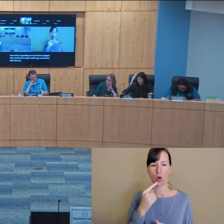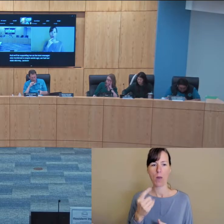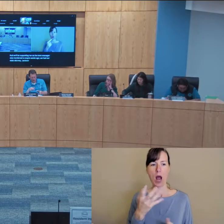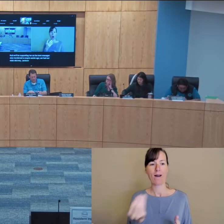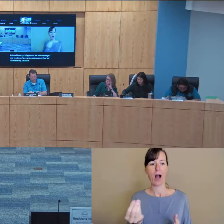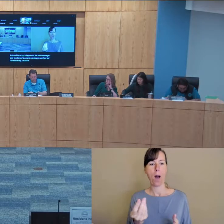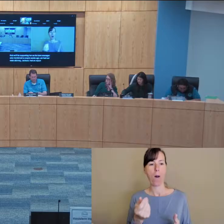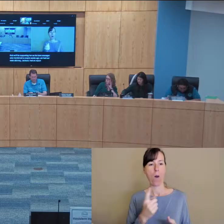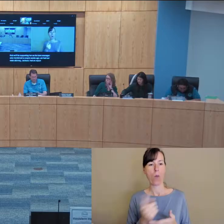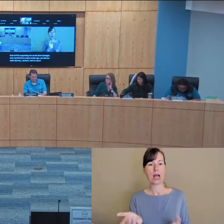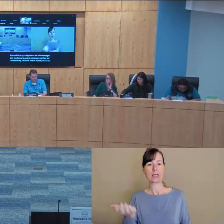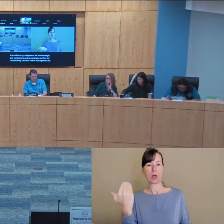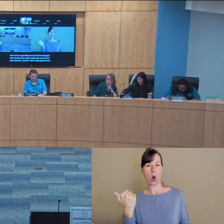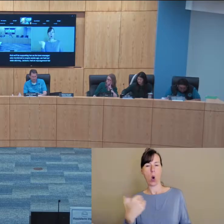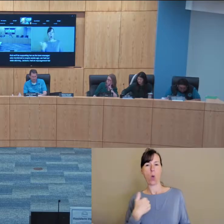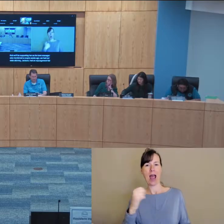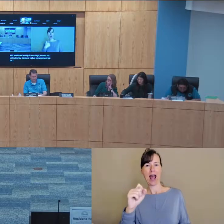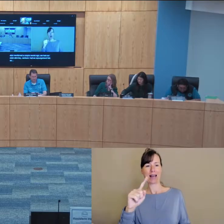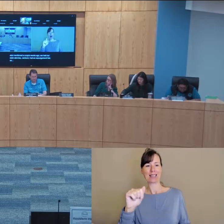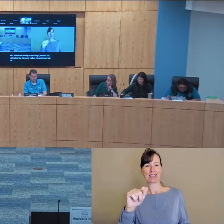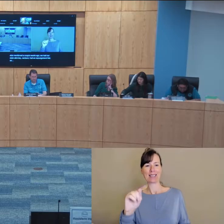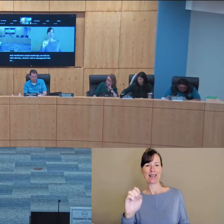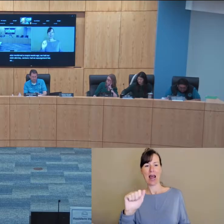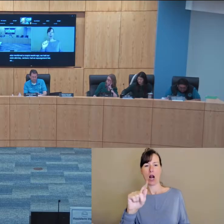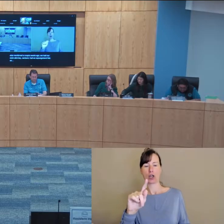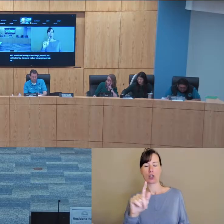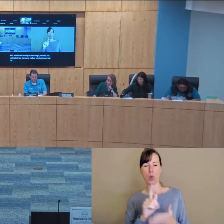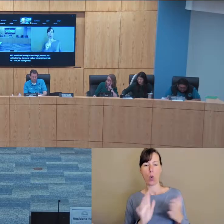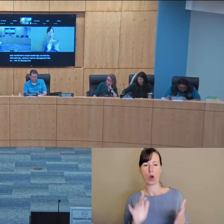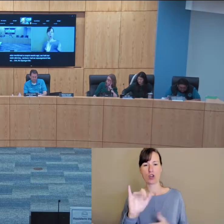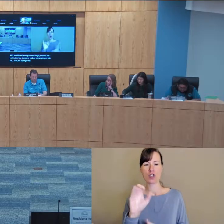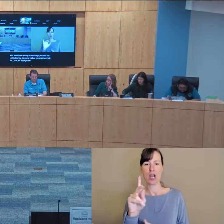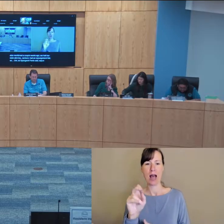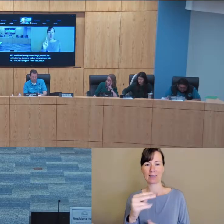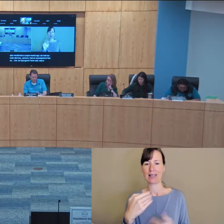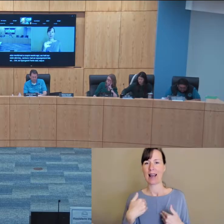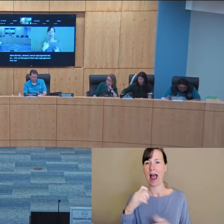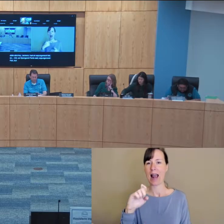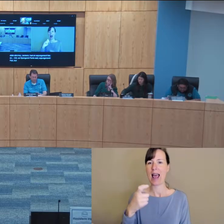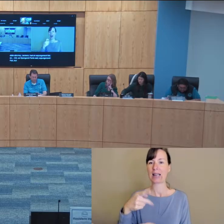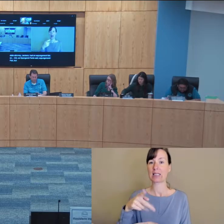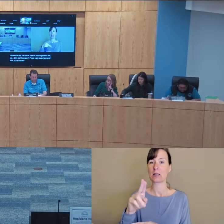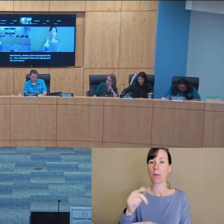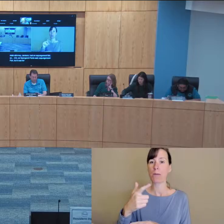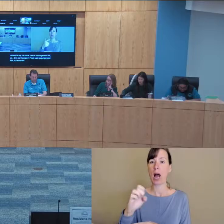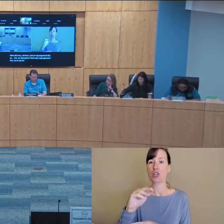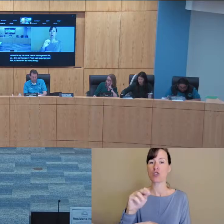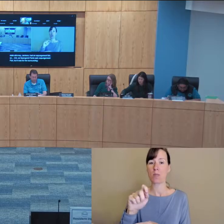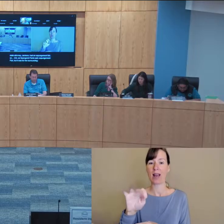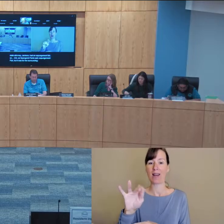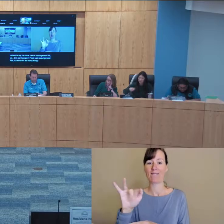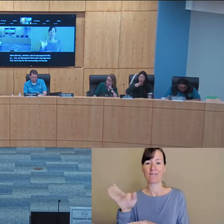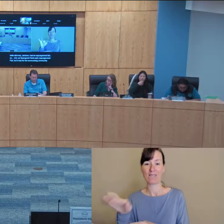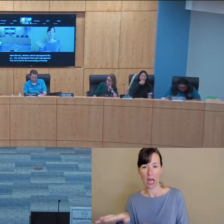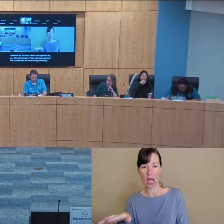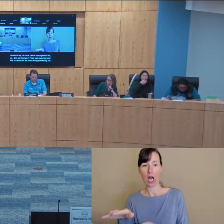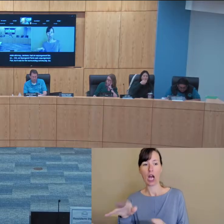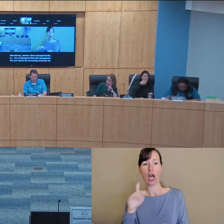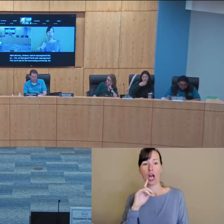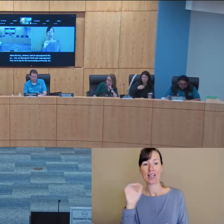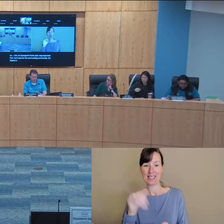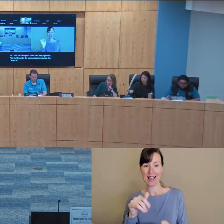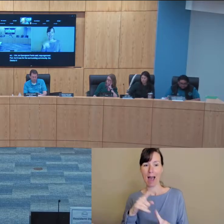an expungement fair. So the expungement fair said expungement fair, but it was for the surrounding community. So District